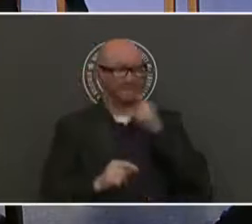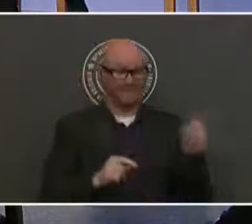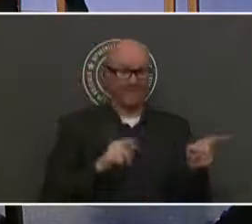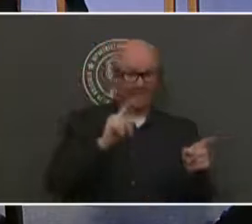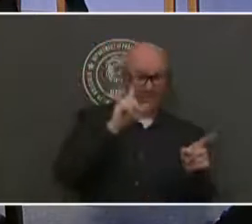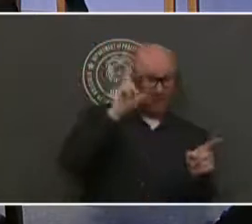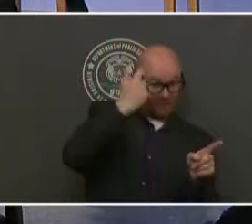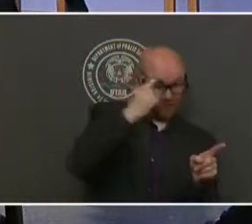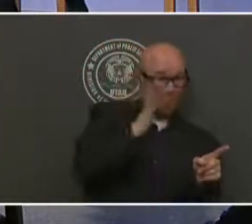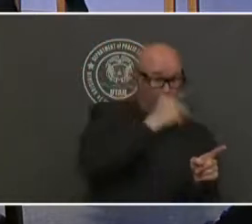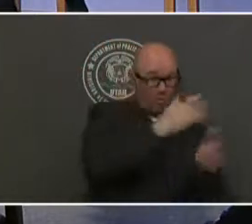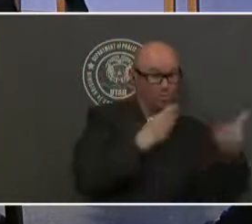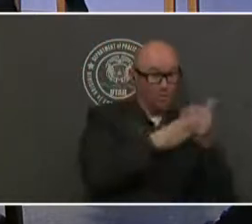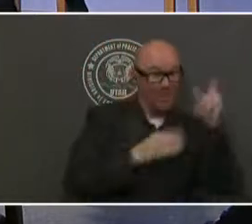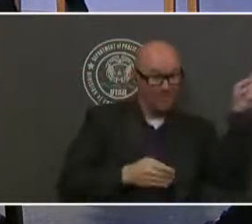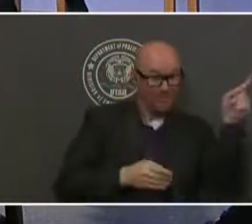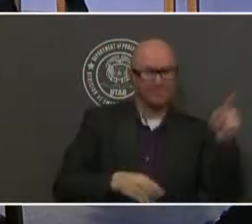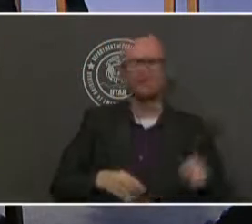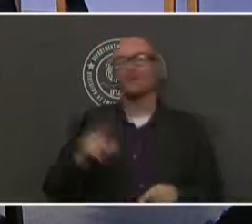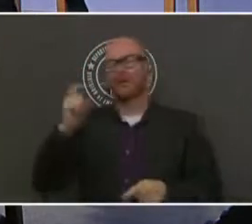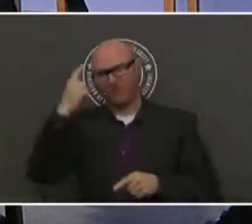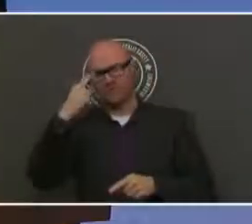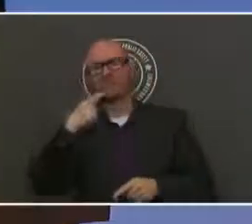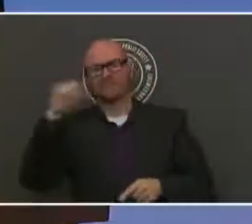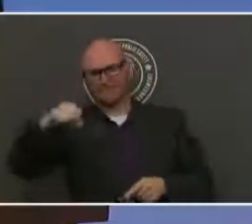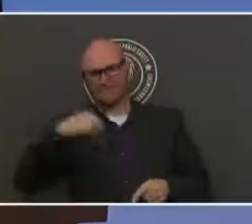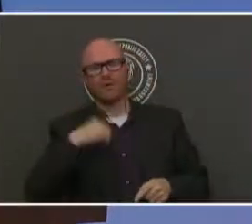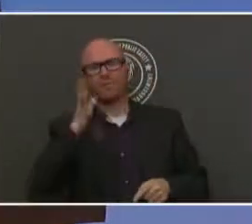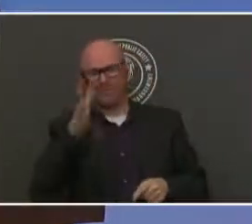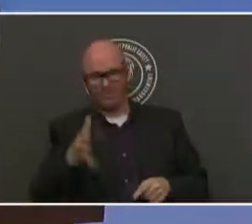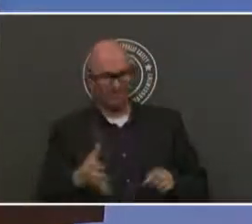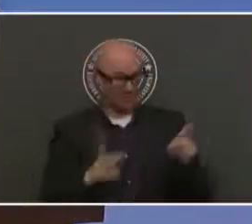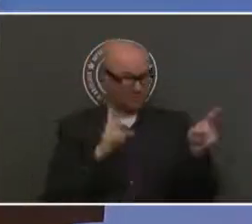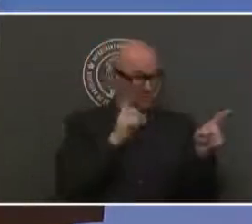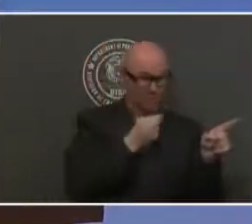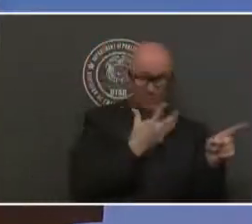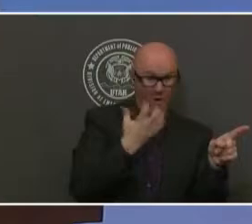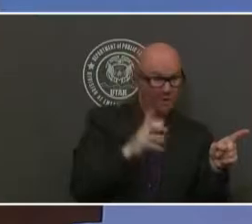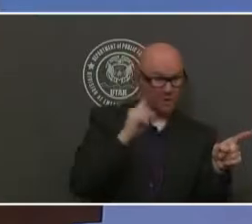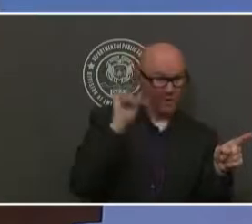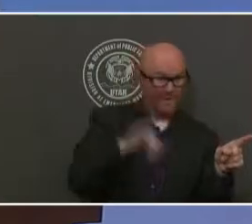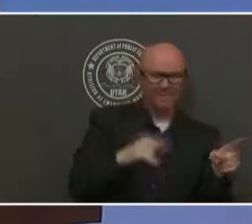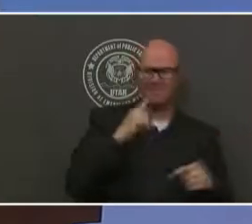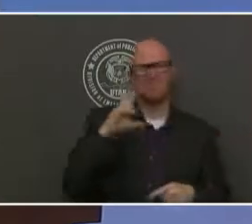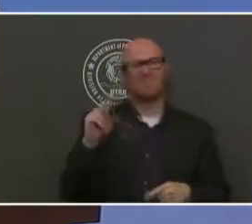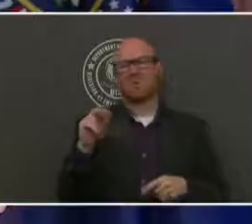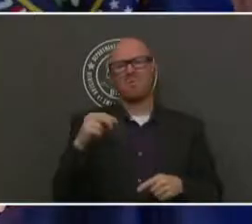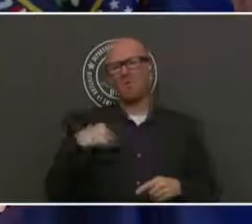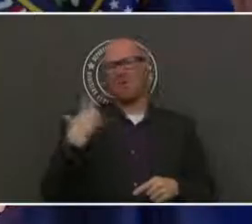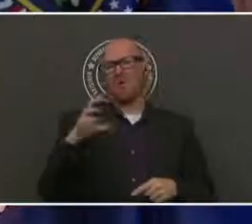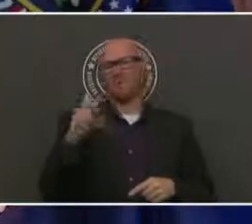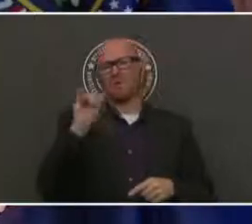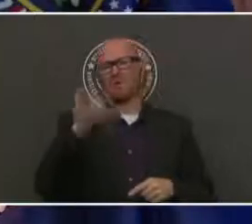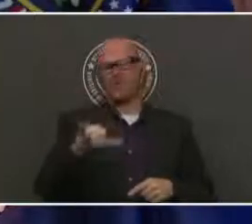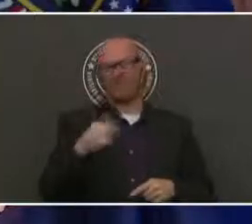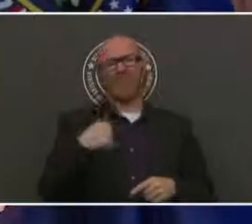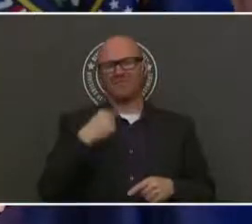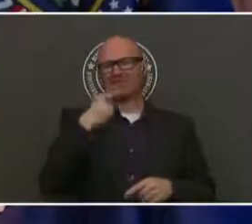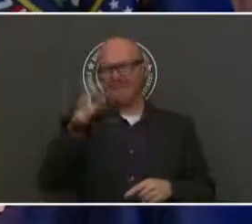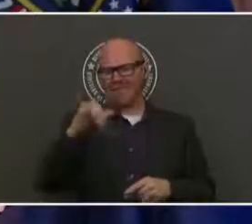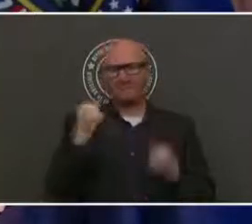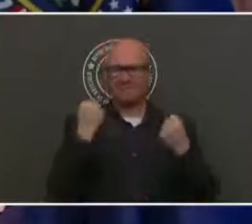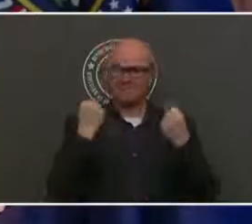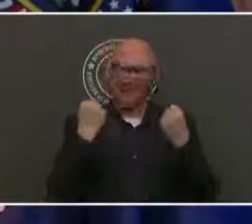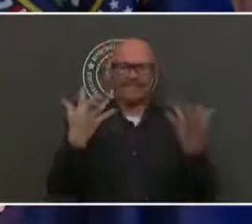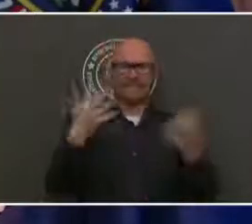Yes. Tell us more about that. Do you want to resort to that? No, heavens no. And I've said that well, not a